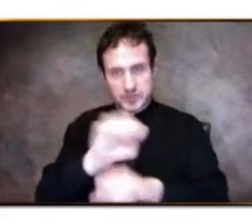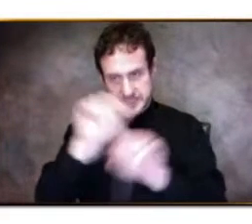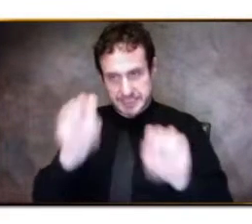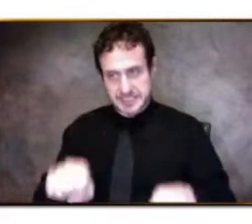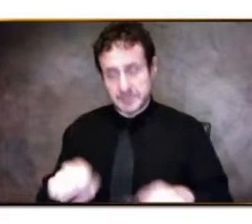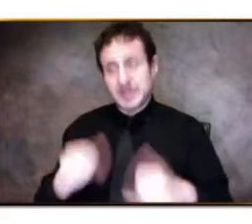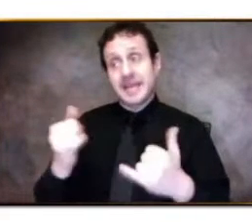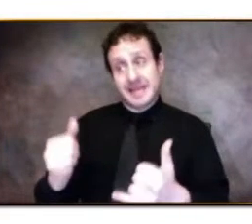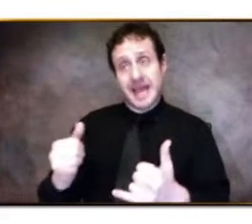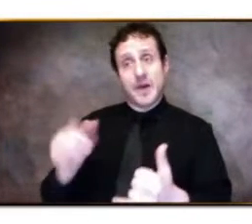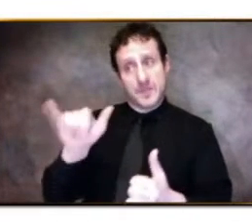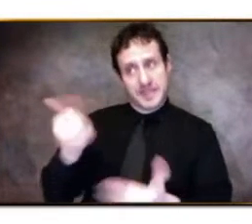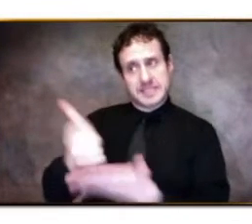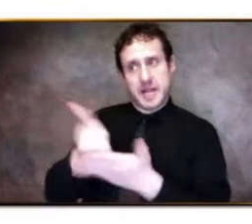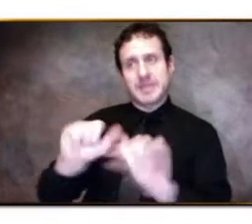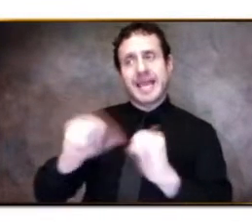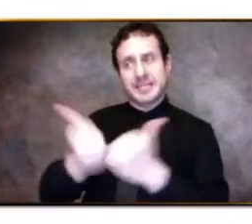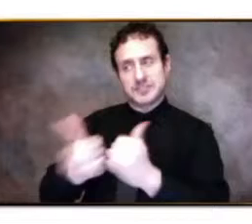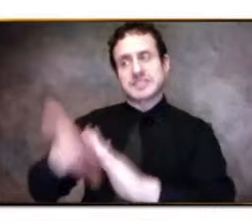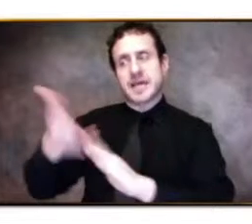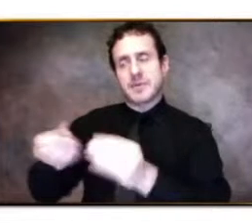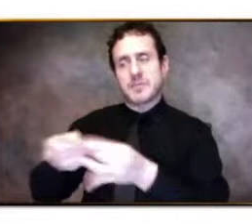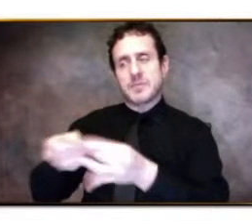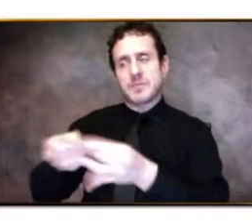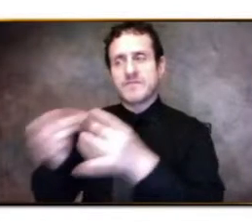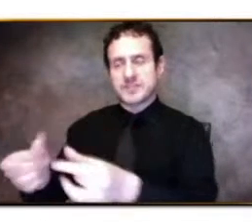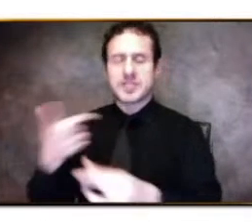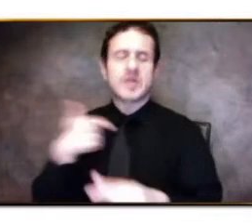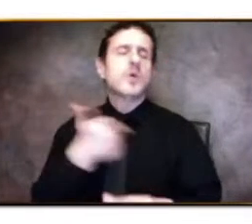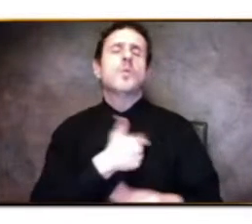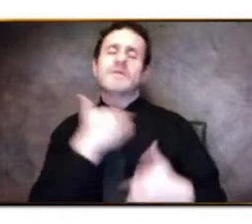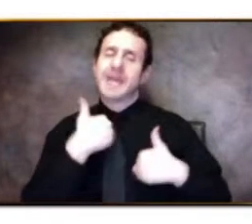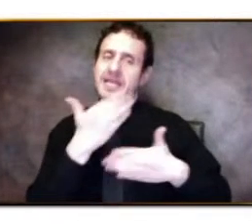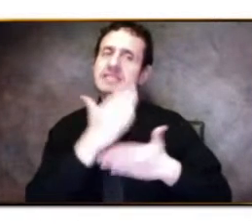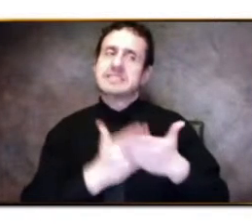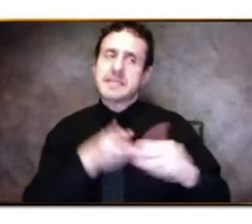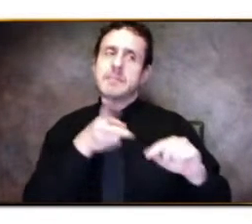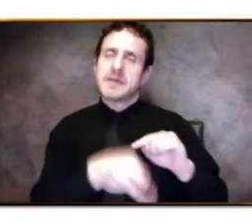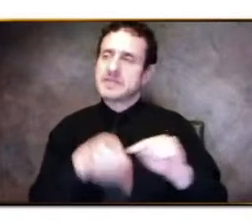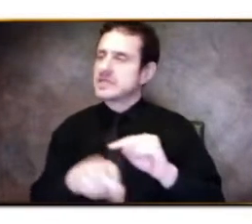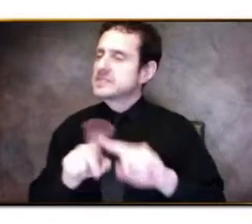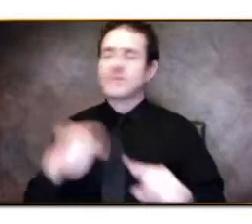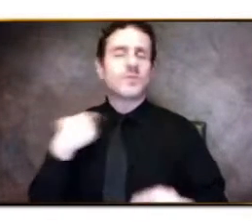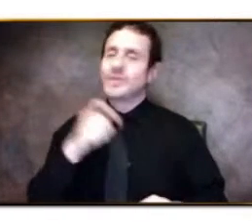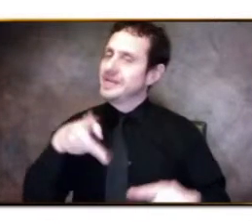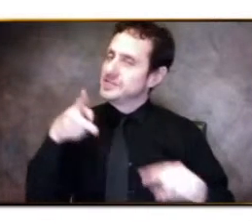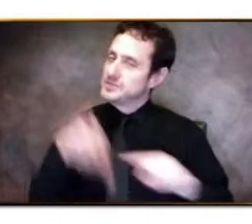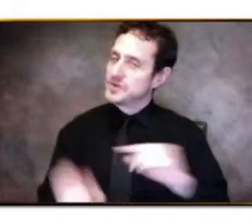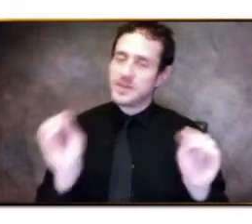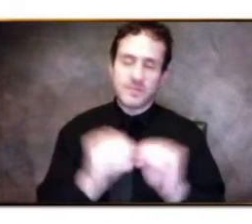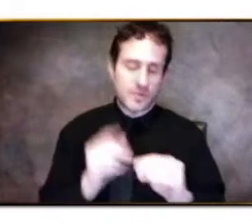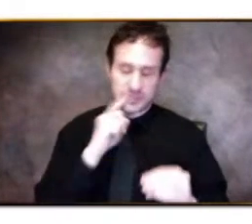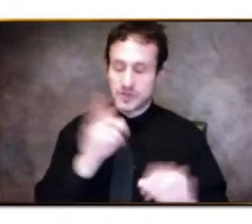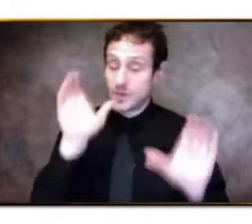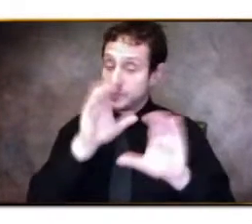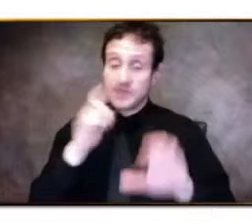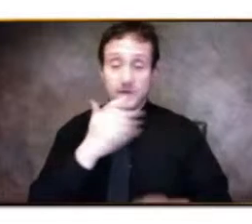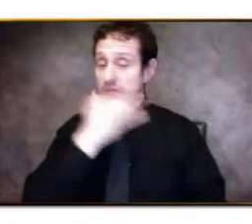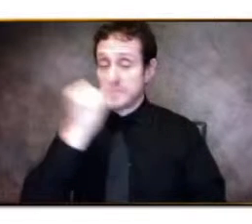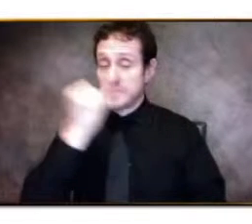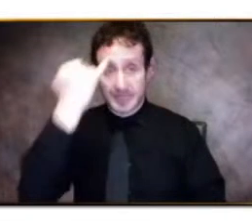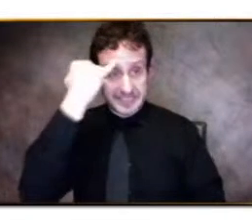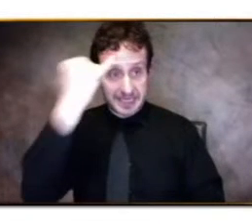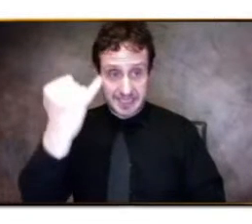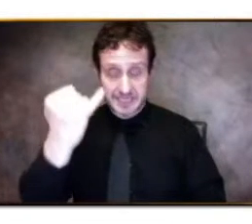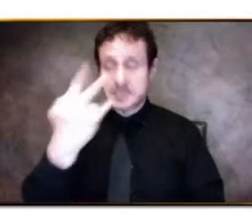internally across state government, but there's much more that needs to be done. And so I'm looking for those best ideas from people on both sides